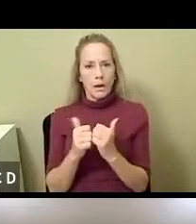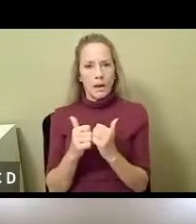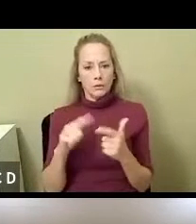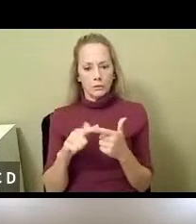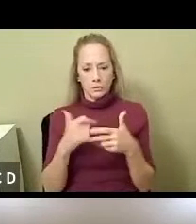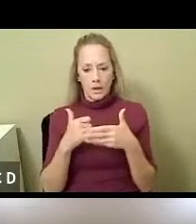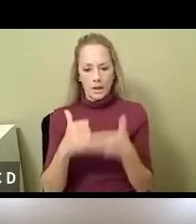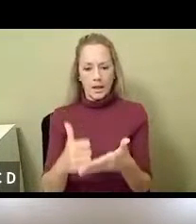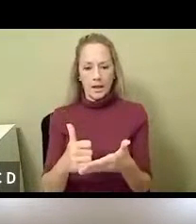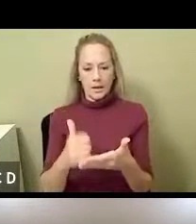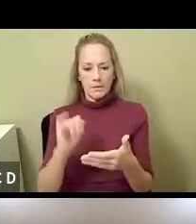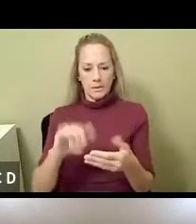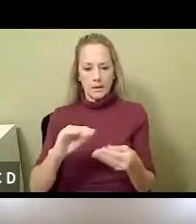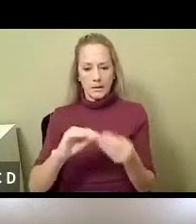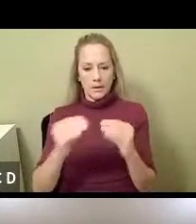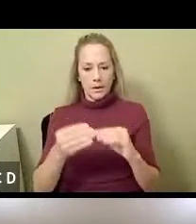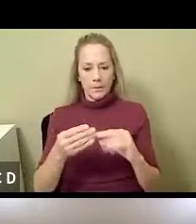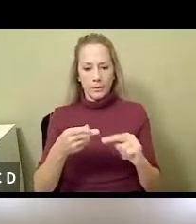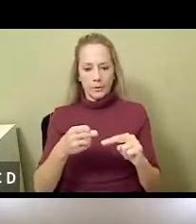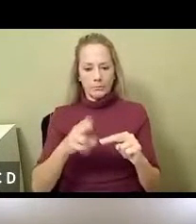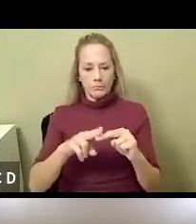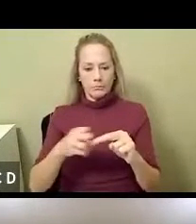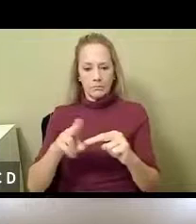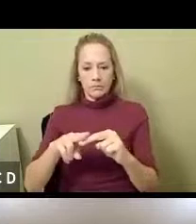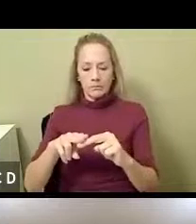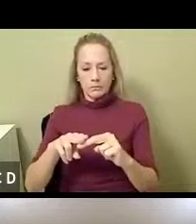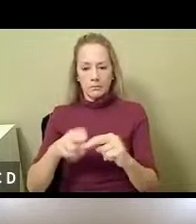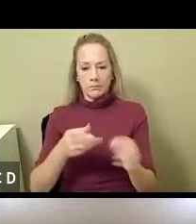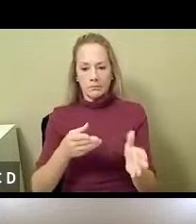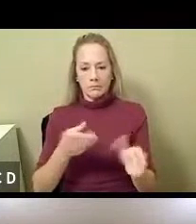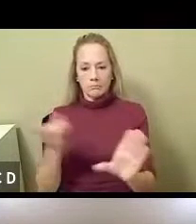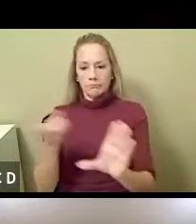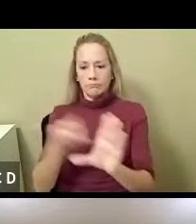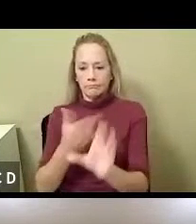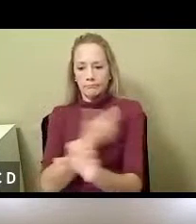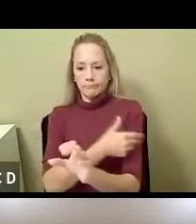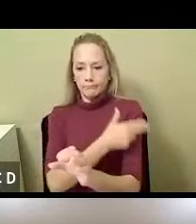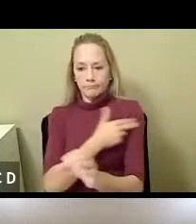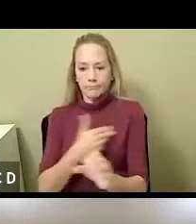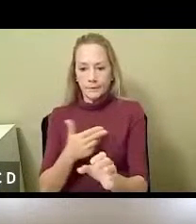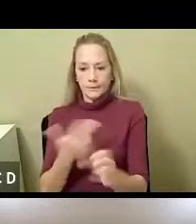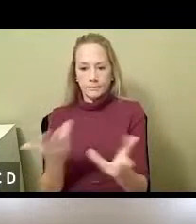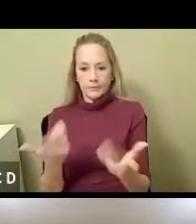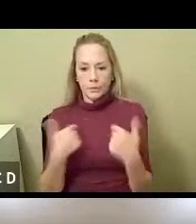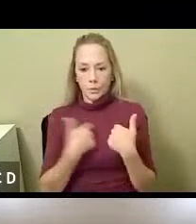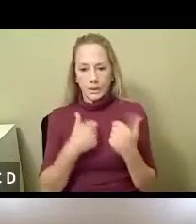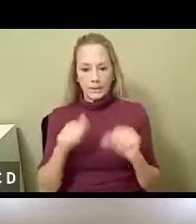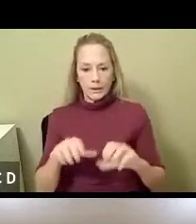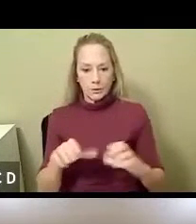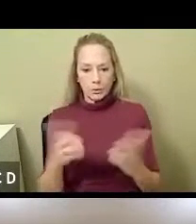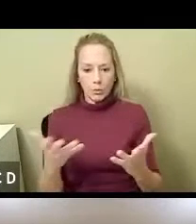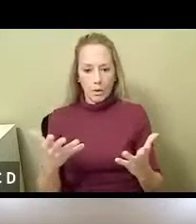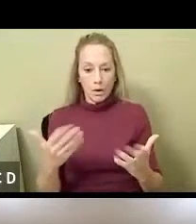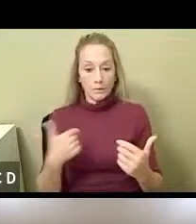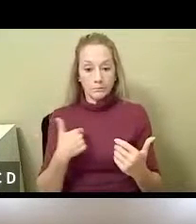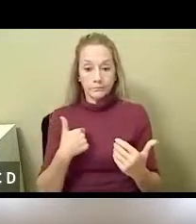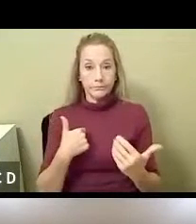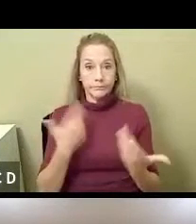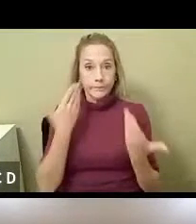number, this continuing escalation of hospitalizations? And I don't know the answer right now.